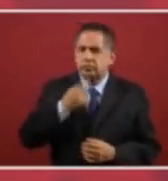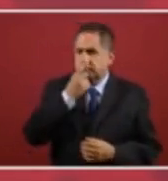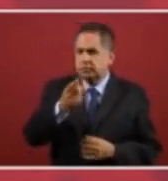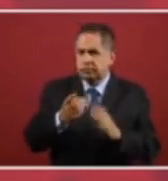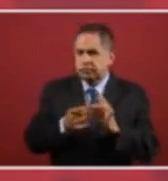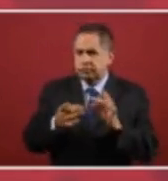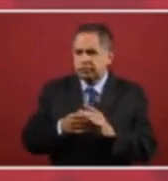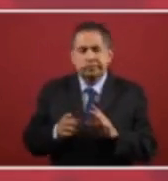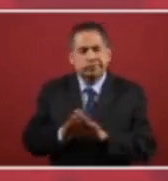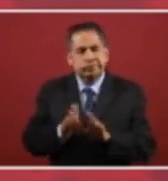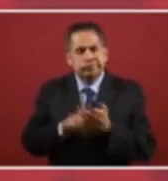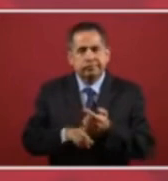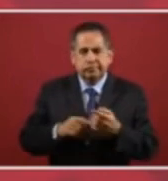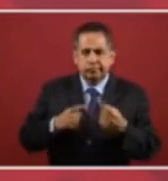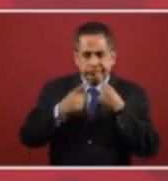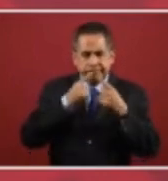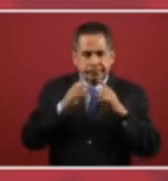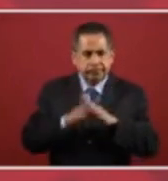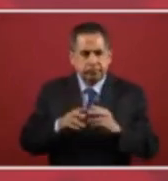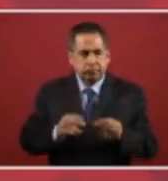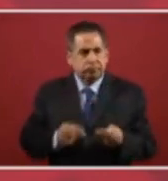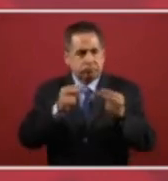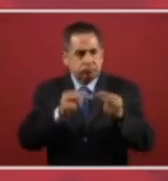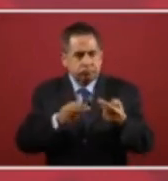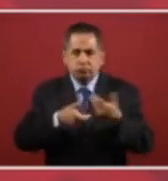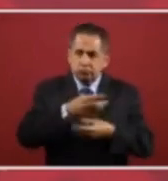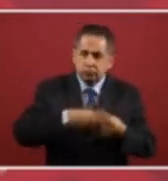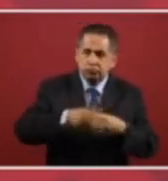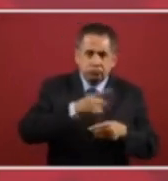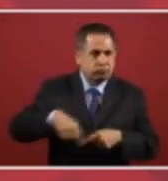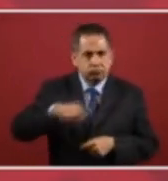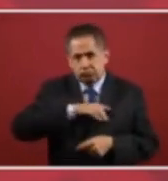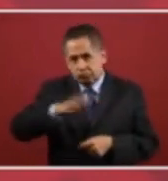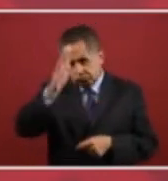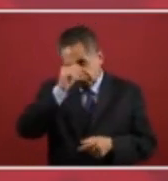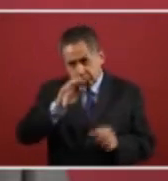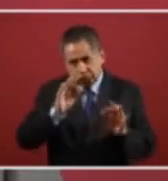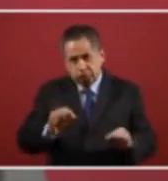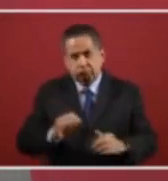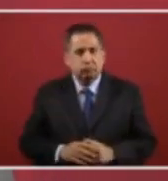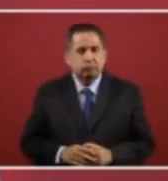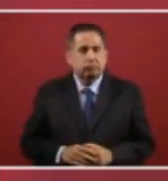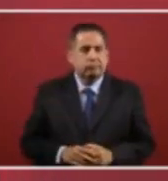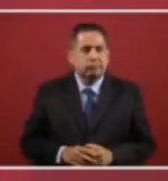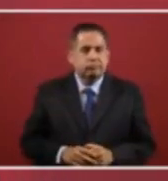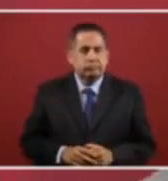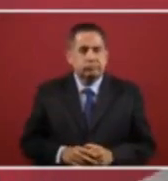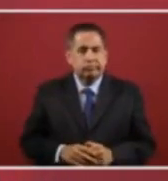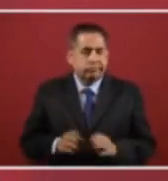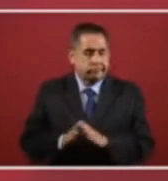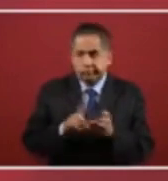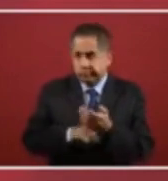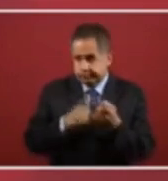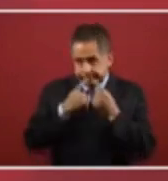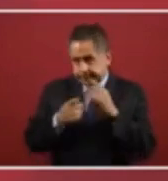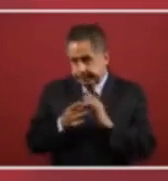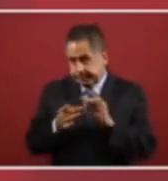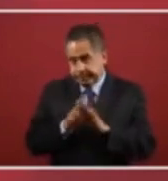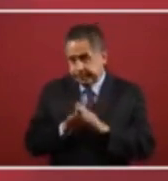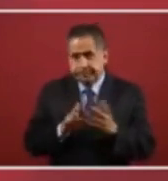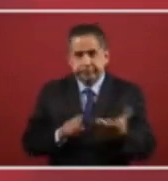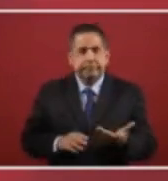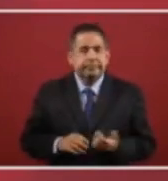I was speaking as to the via the negotiation, you can come to agreements,